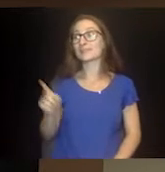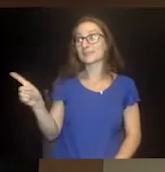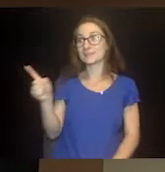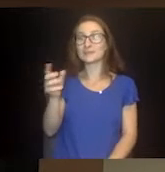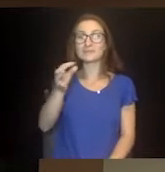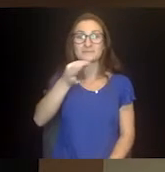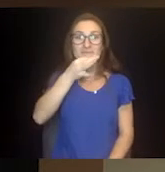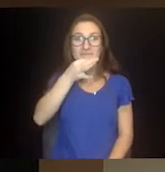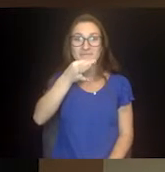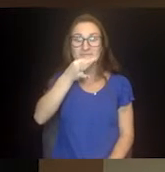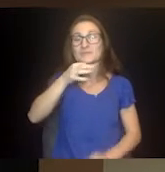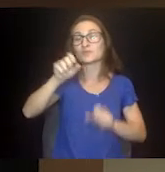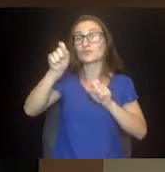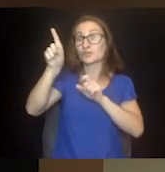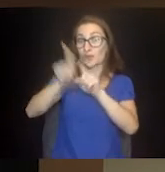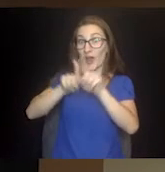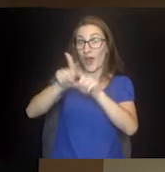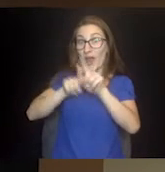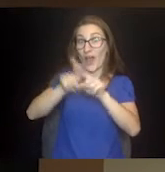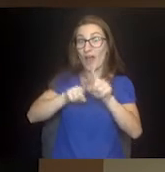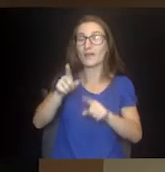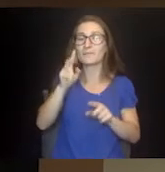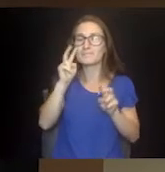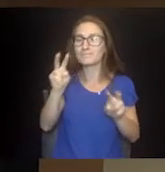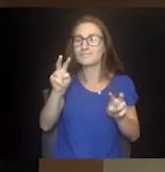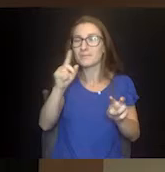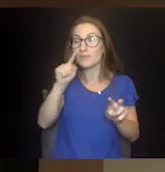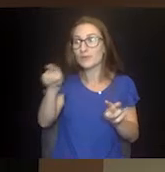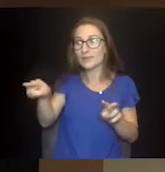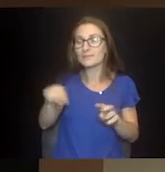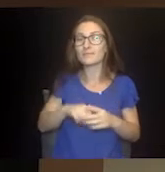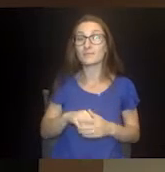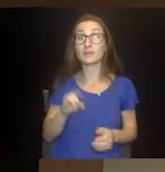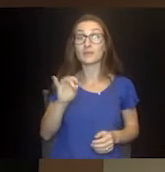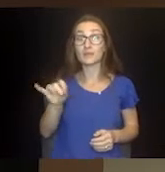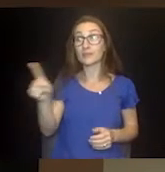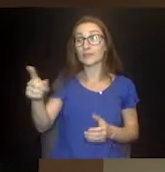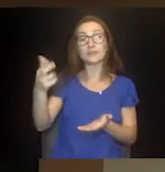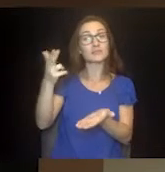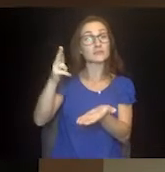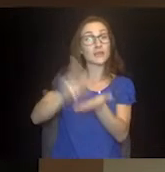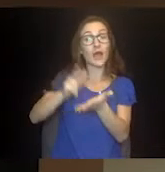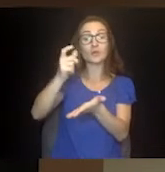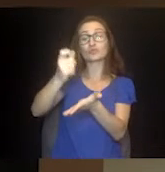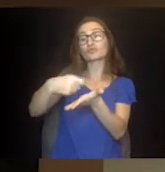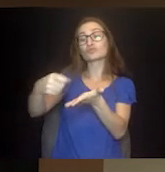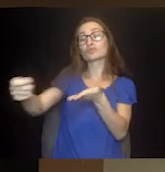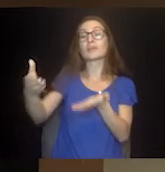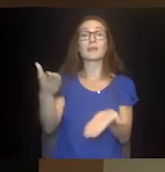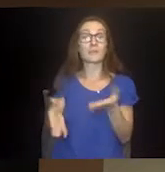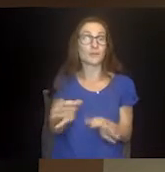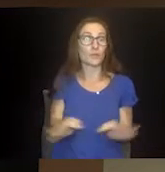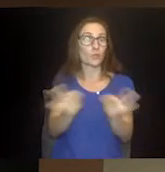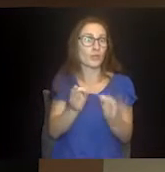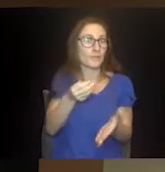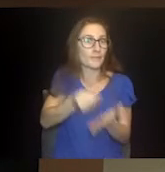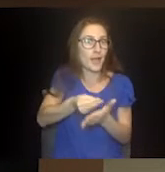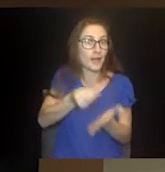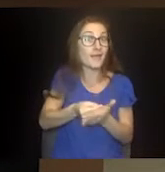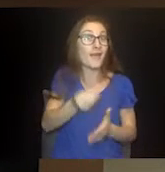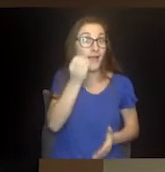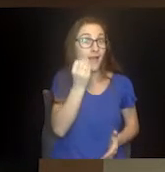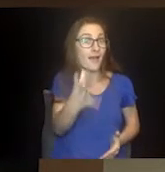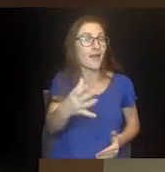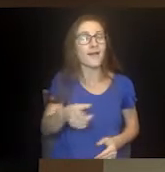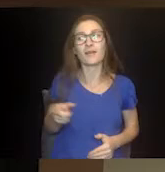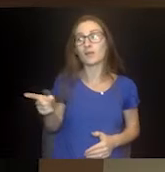great time. He's our up-and-coming star, so keep your eye out for him. If you get, an autograph, it might be worth some money one day.